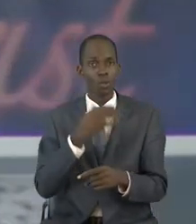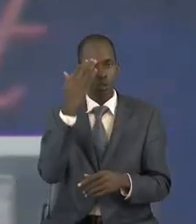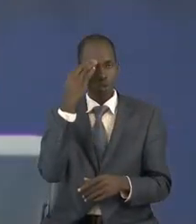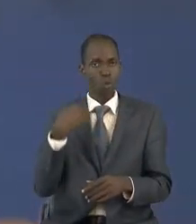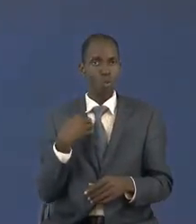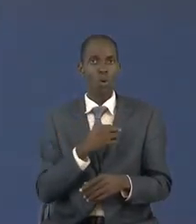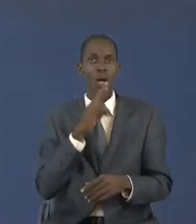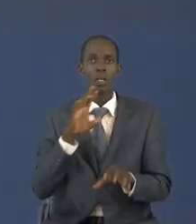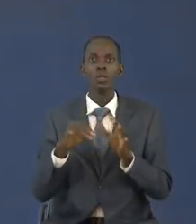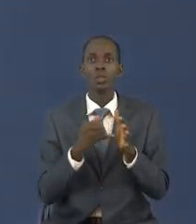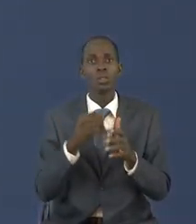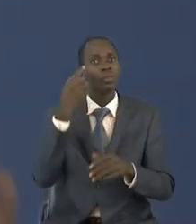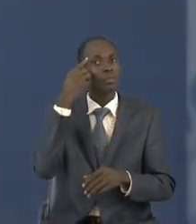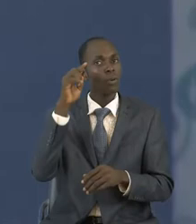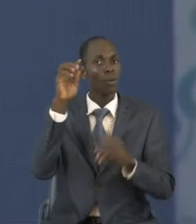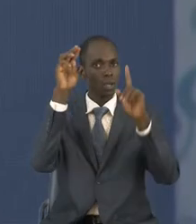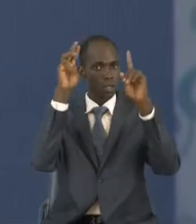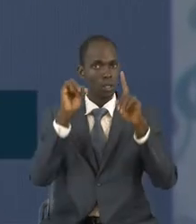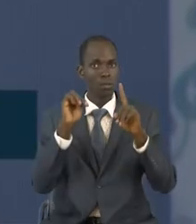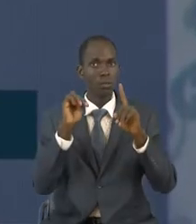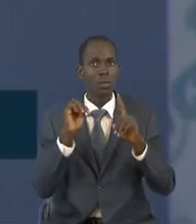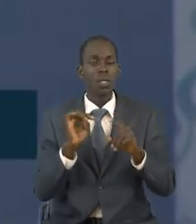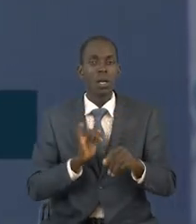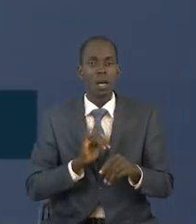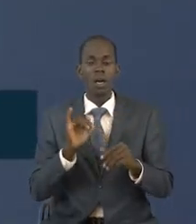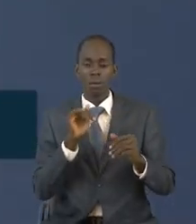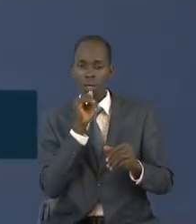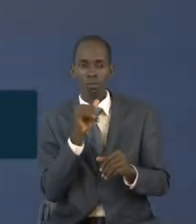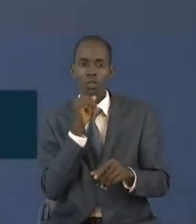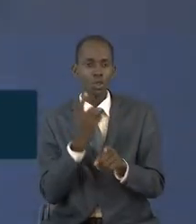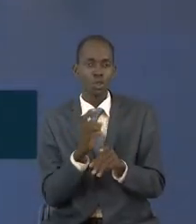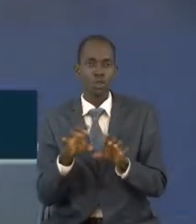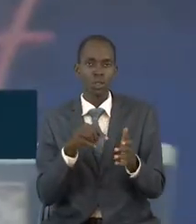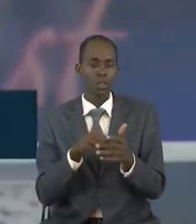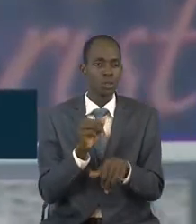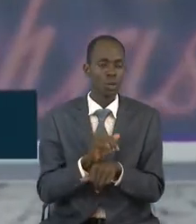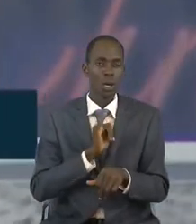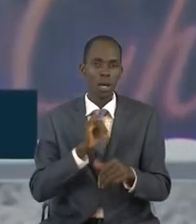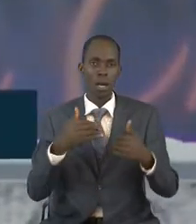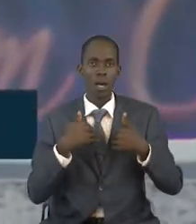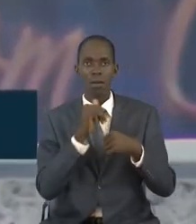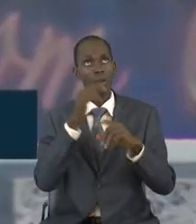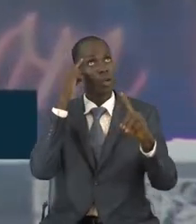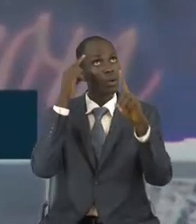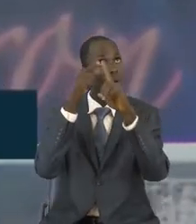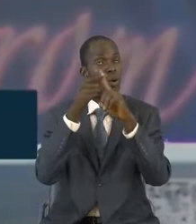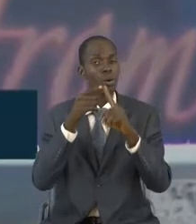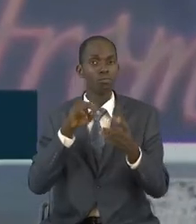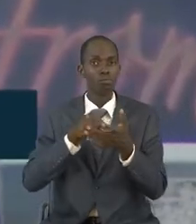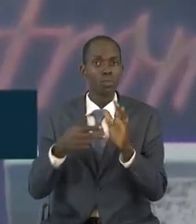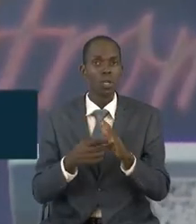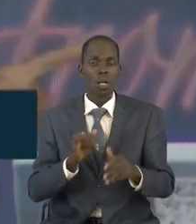just talking leisure walk. I have a goal, I have a destination, and I have a purpose that I am